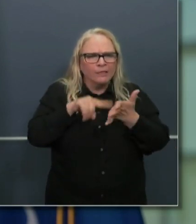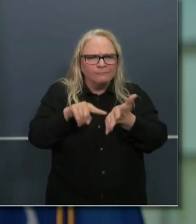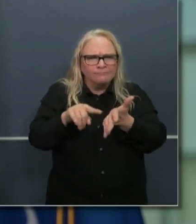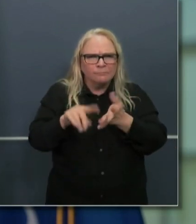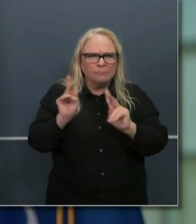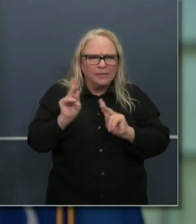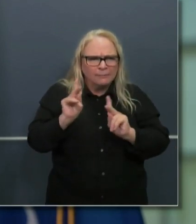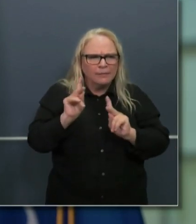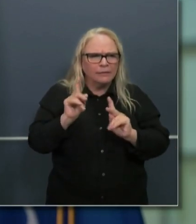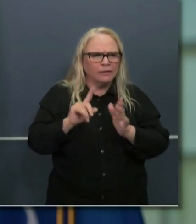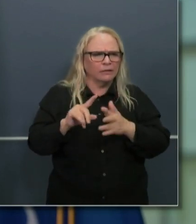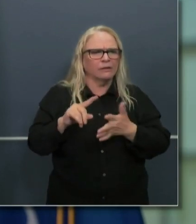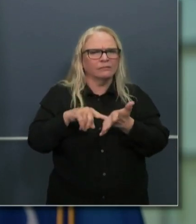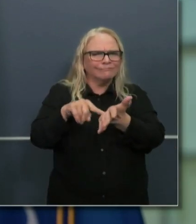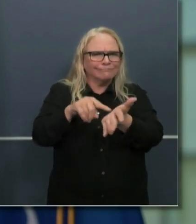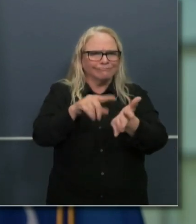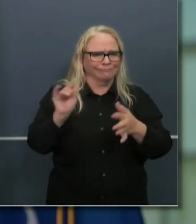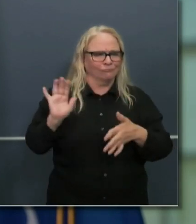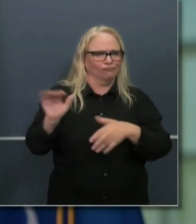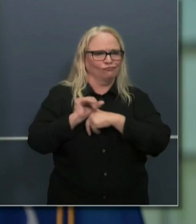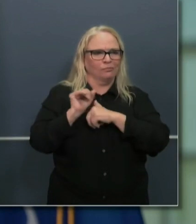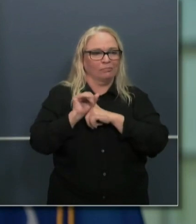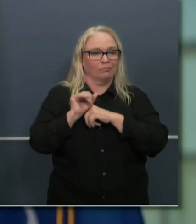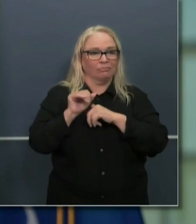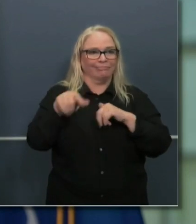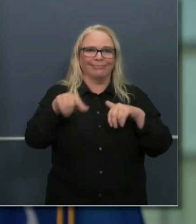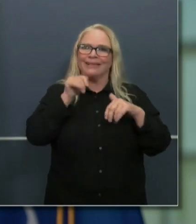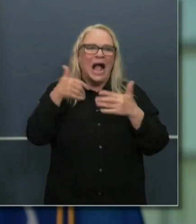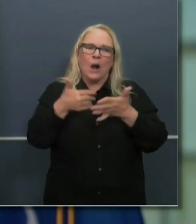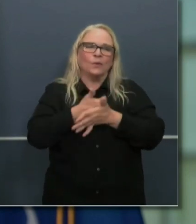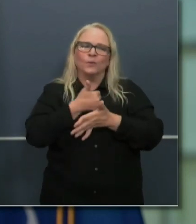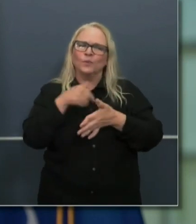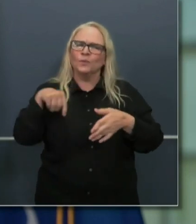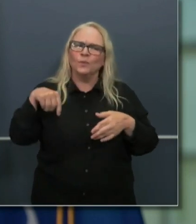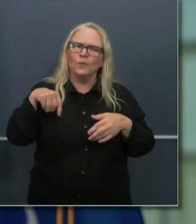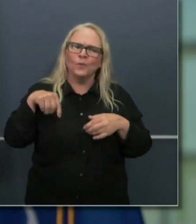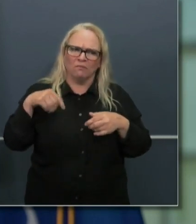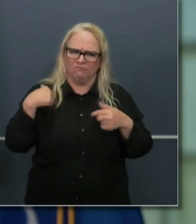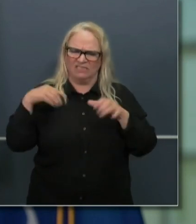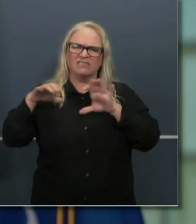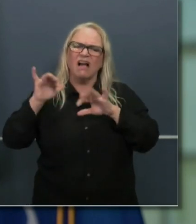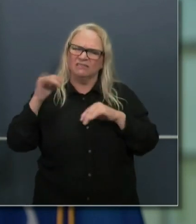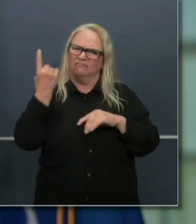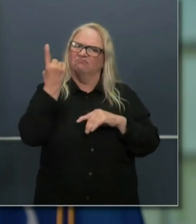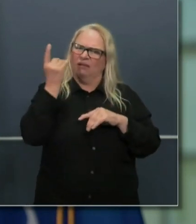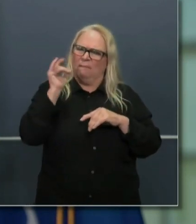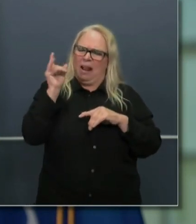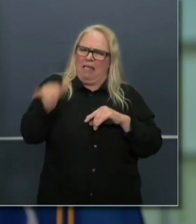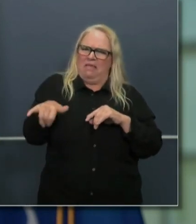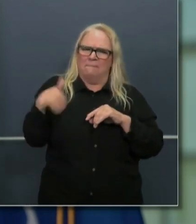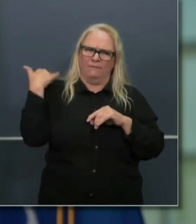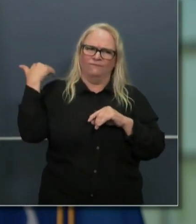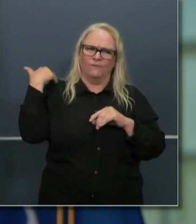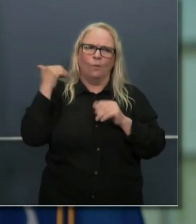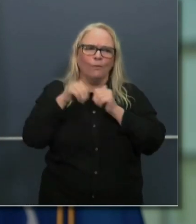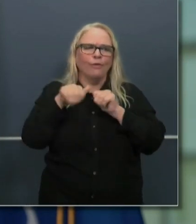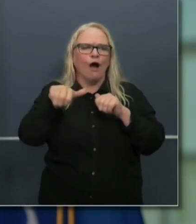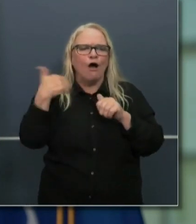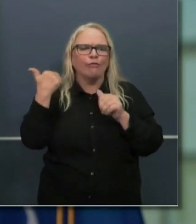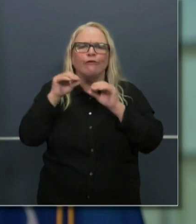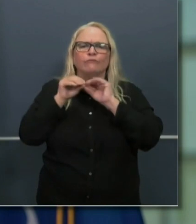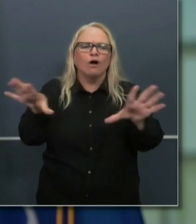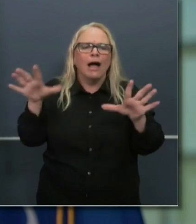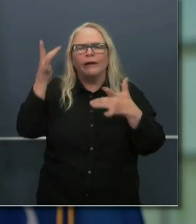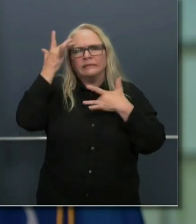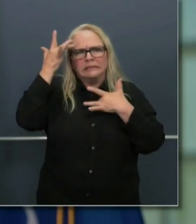novel. It predated COVID-19. We've been doing contact tracing in the state, in this nation, for many, many